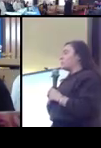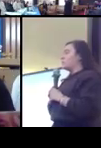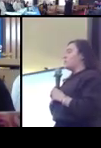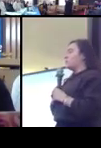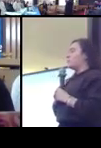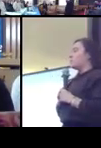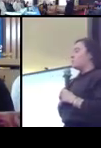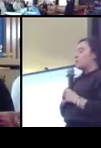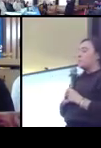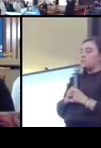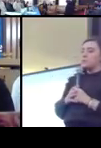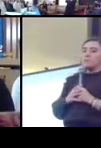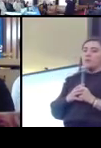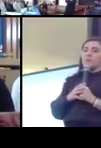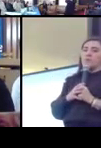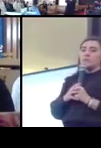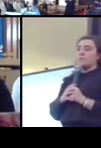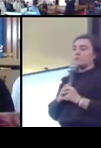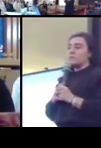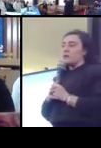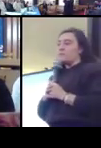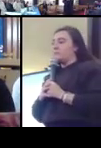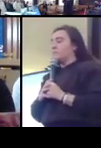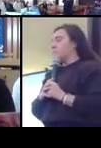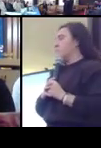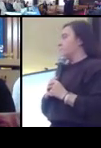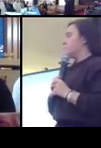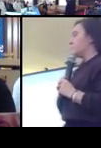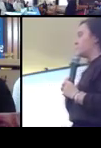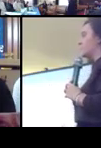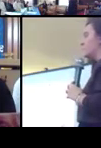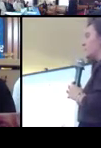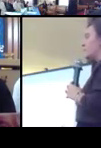create predictability for residents, developers, and